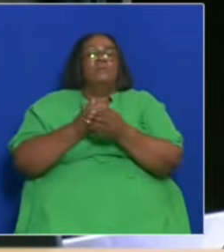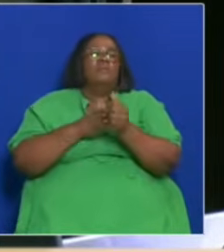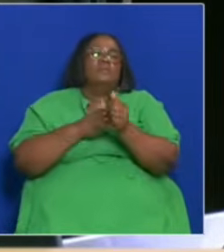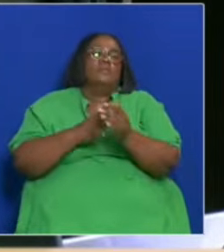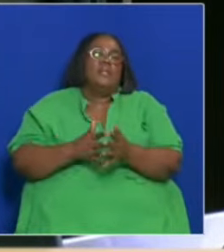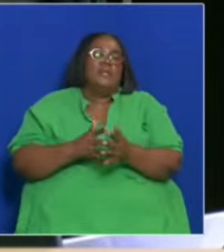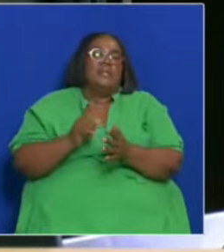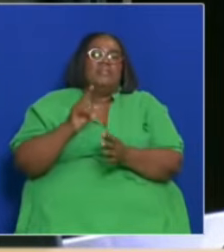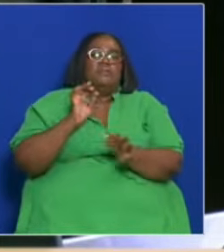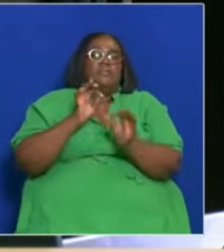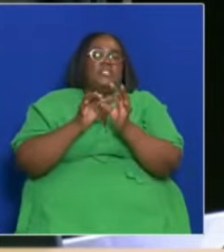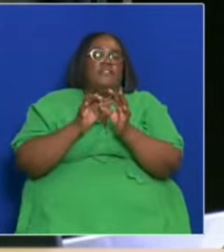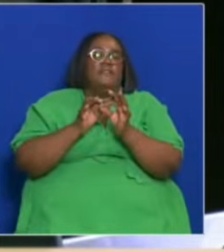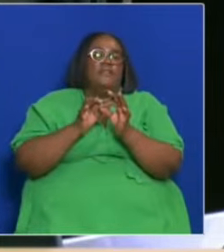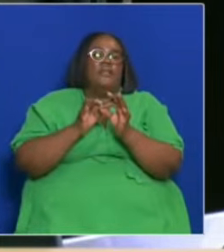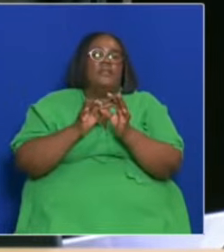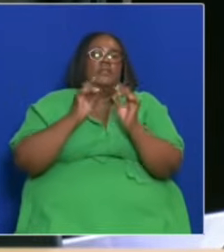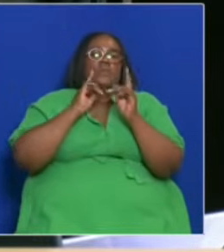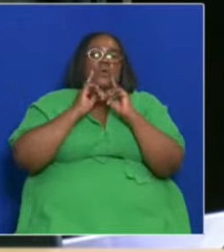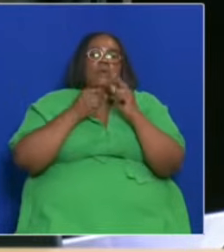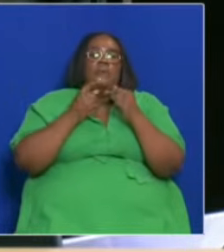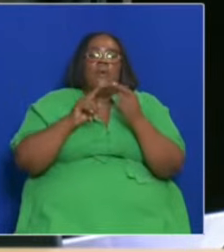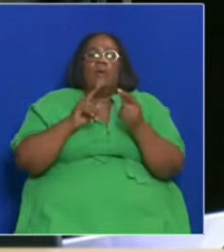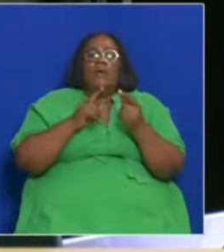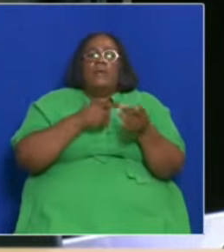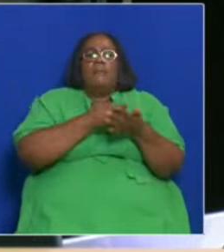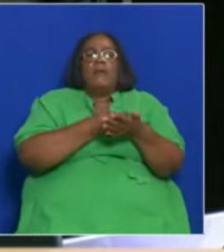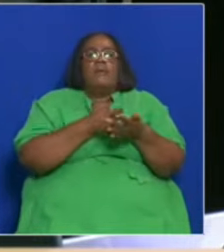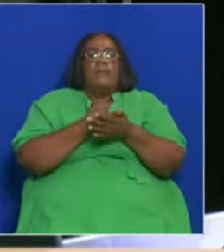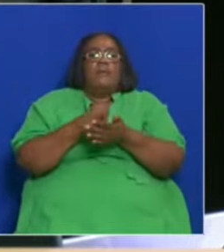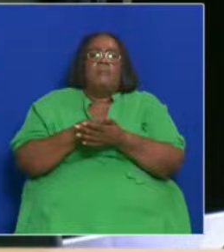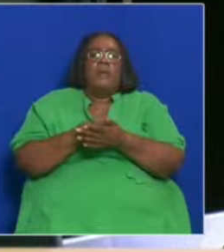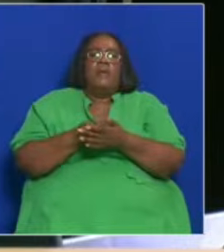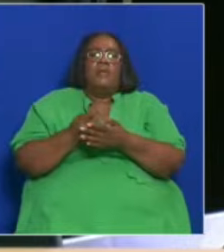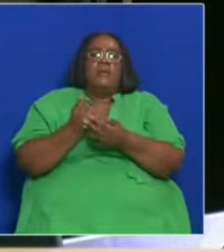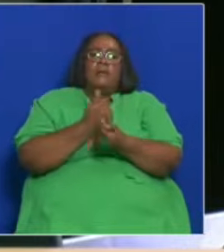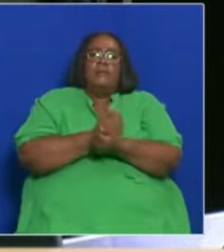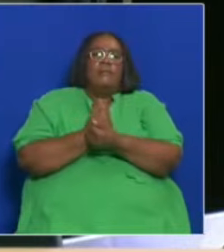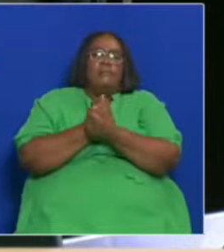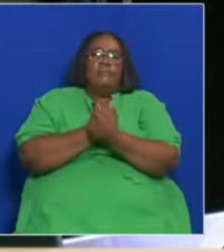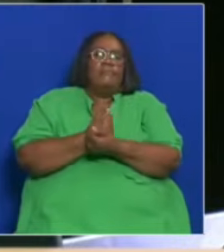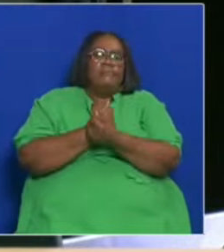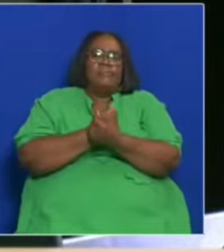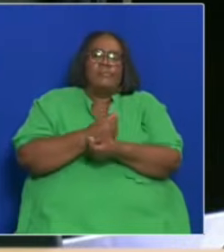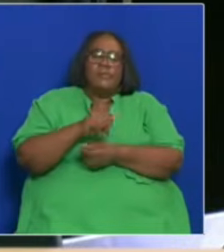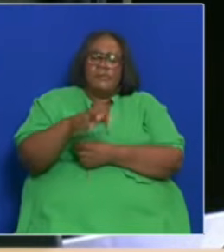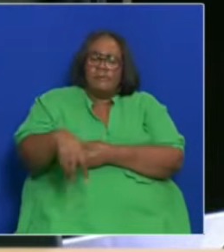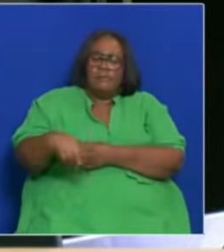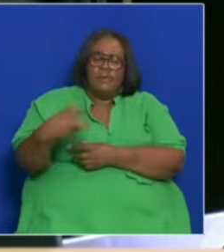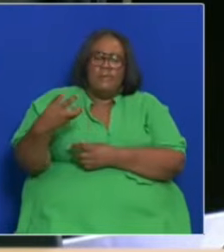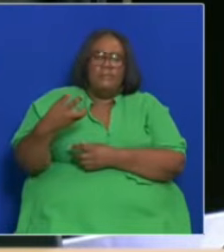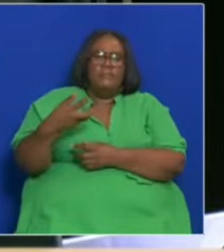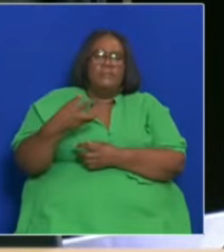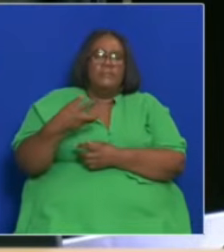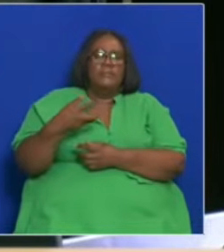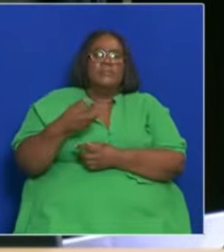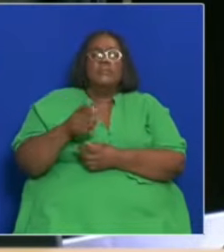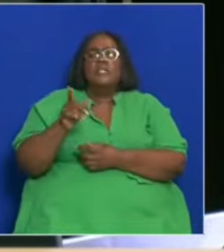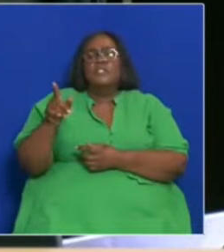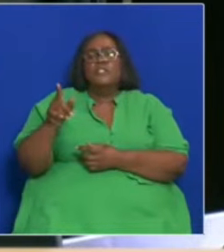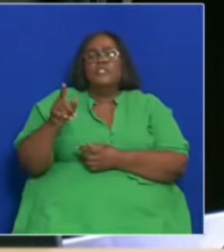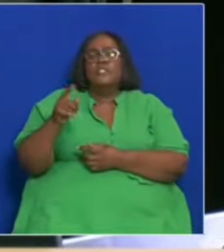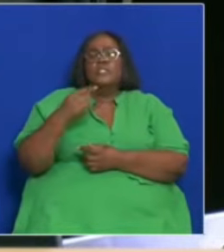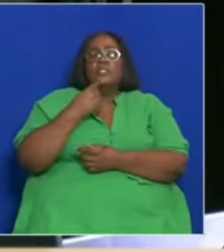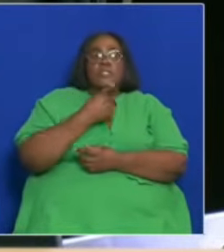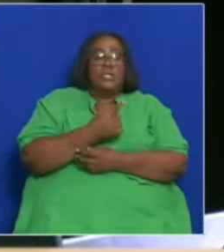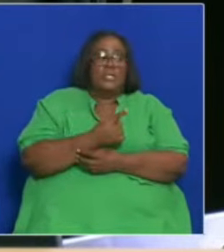the procurement of a forklift, and she suggests to you that that